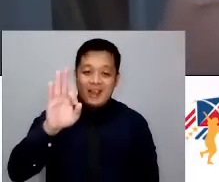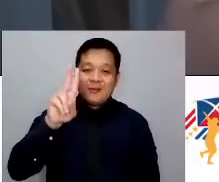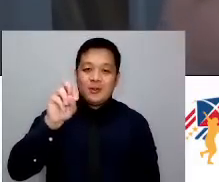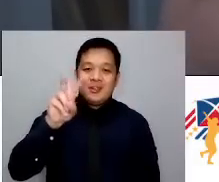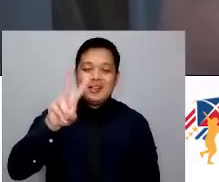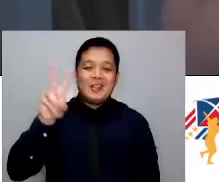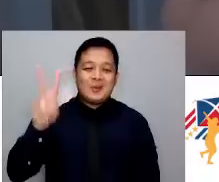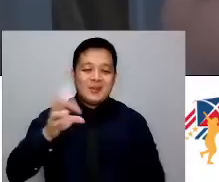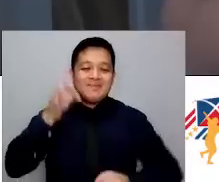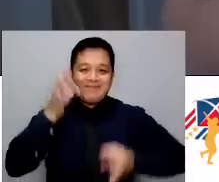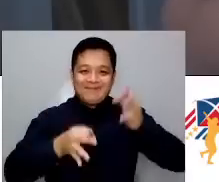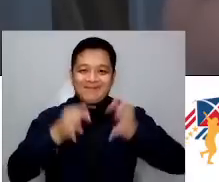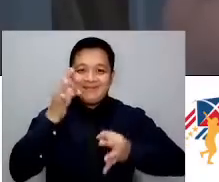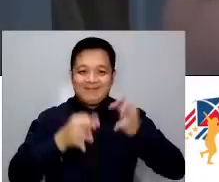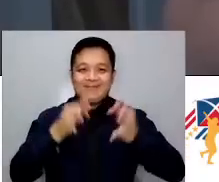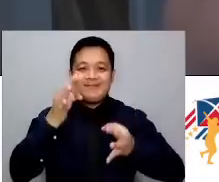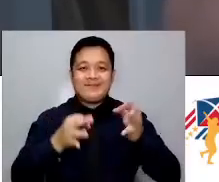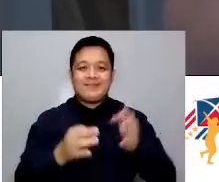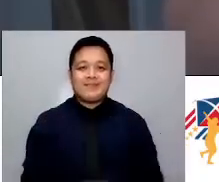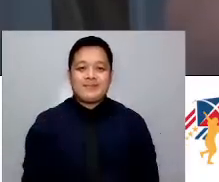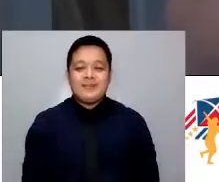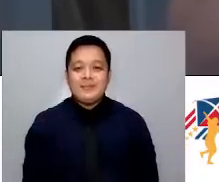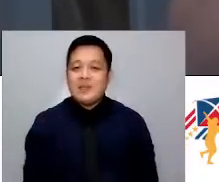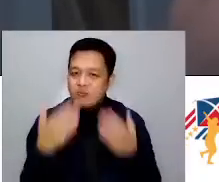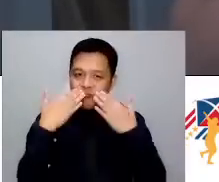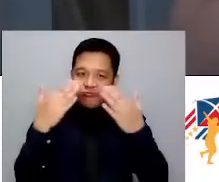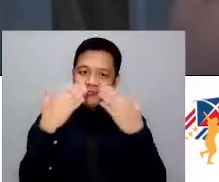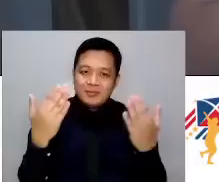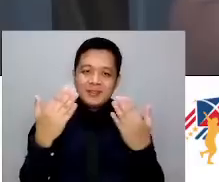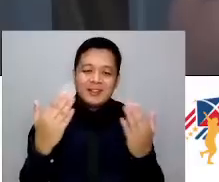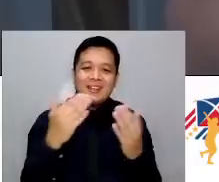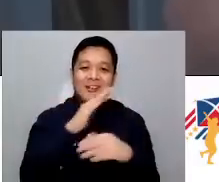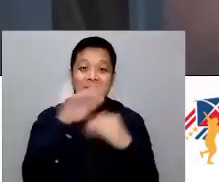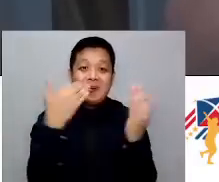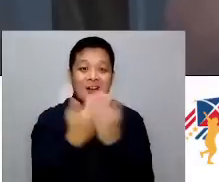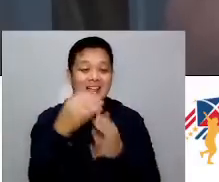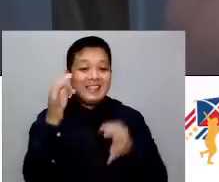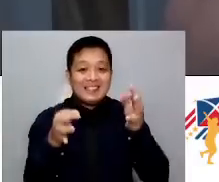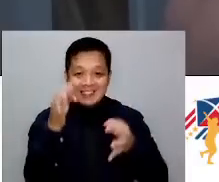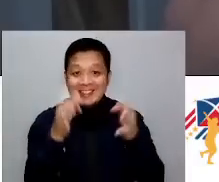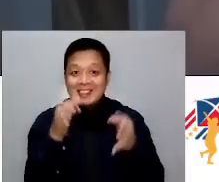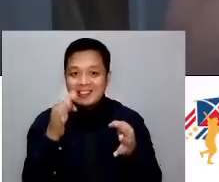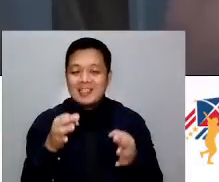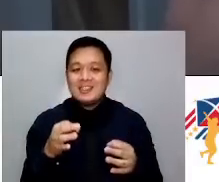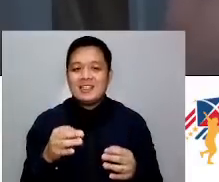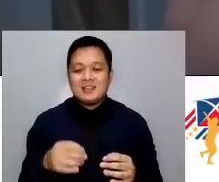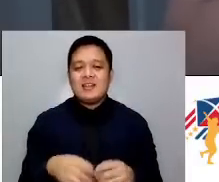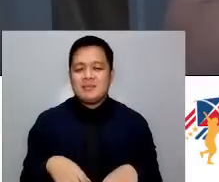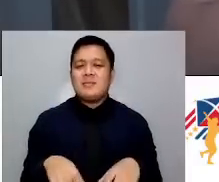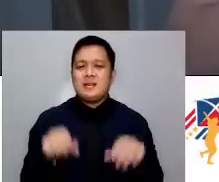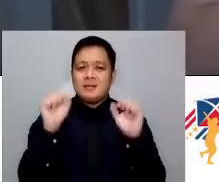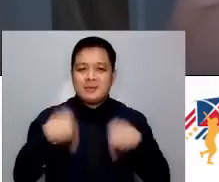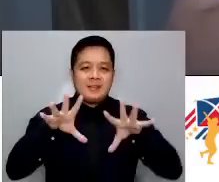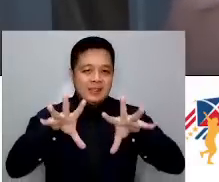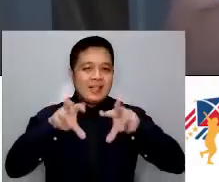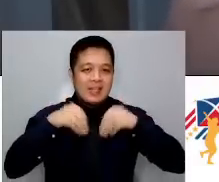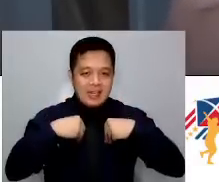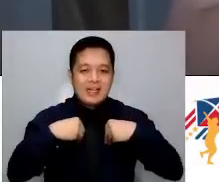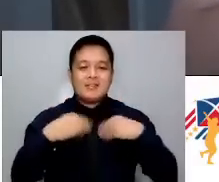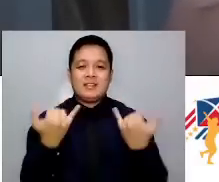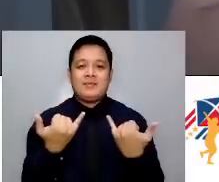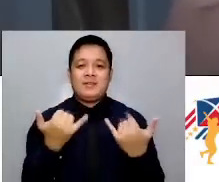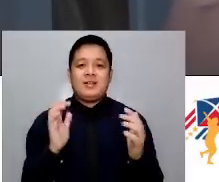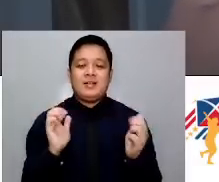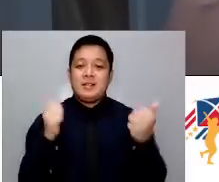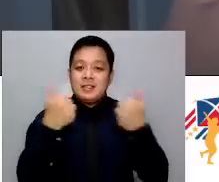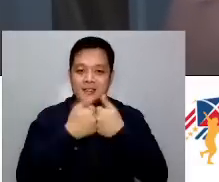judges. We would like to thank our judges for saying yes to this challenge and for staying committed throughout this journey as we work together